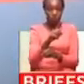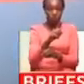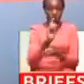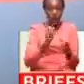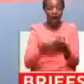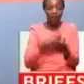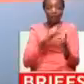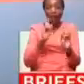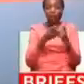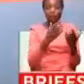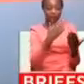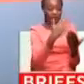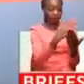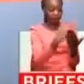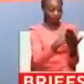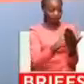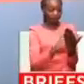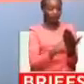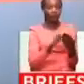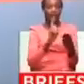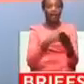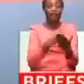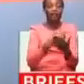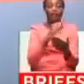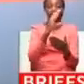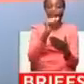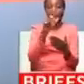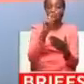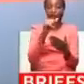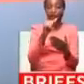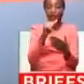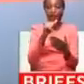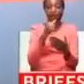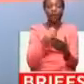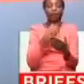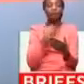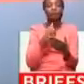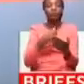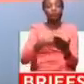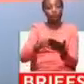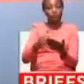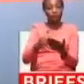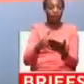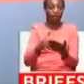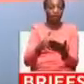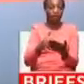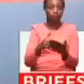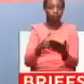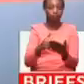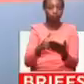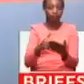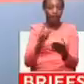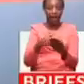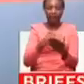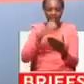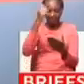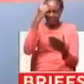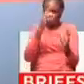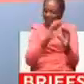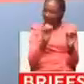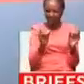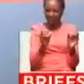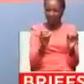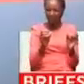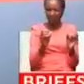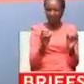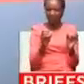ingredients. And so the can that he told me to purchase was a can of Zesta. At the time, I didn't understand what he was telling me to do,